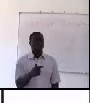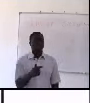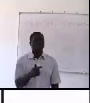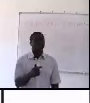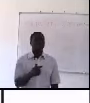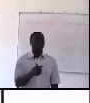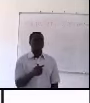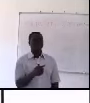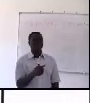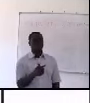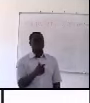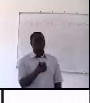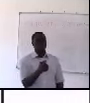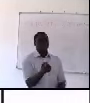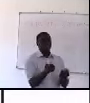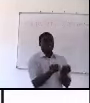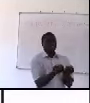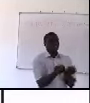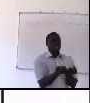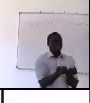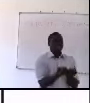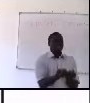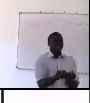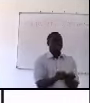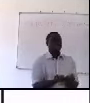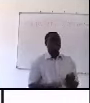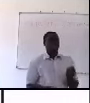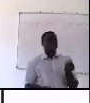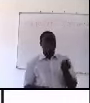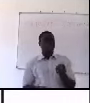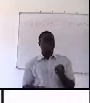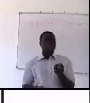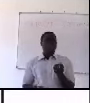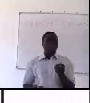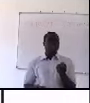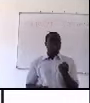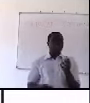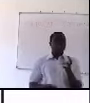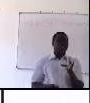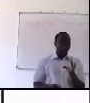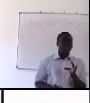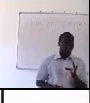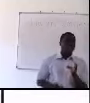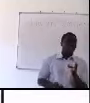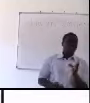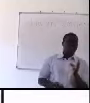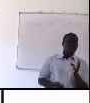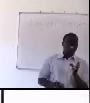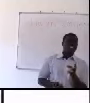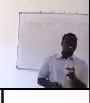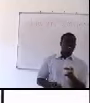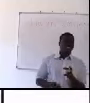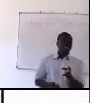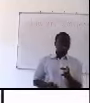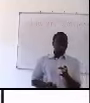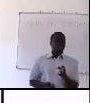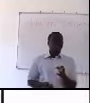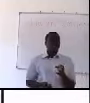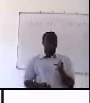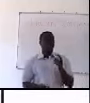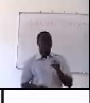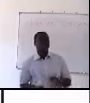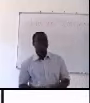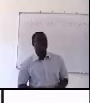cell, okay? And then the other part, you have the cell body and the axon, that is the joint. The node